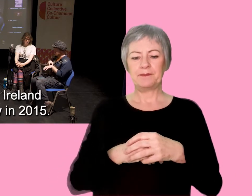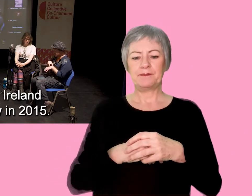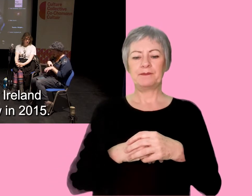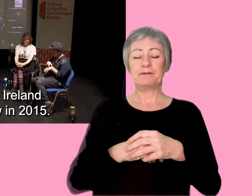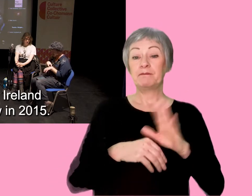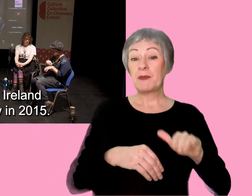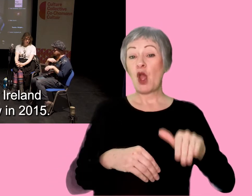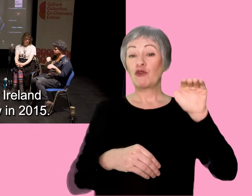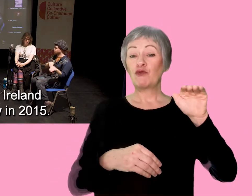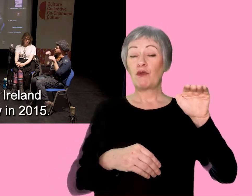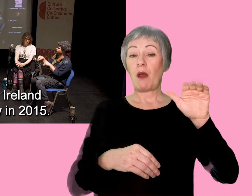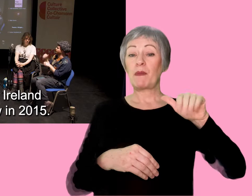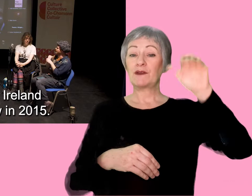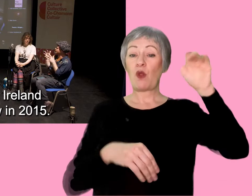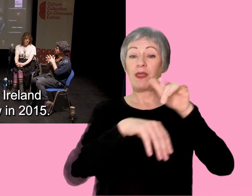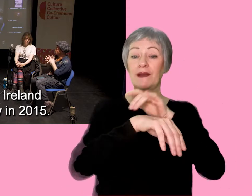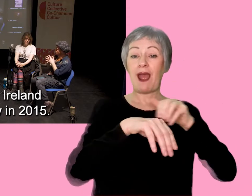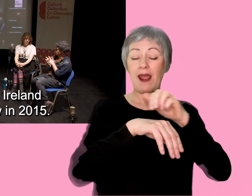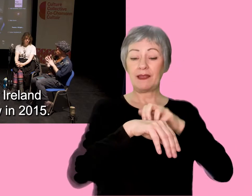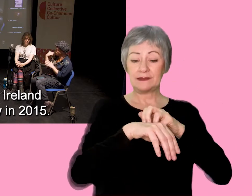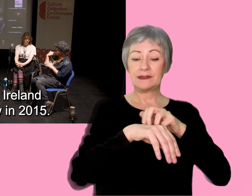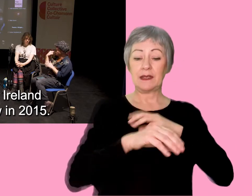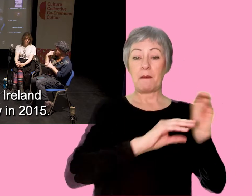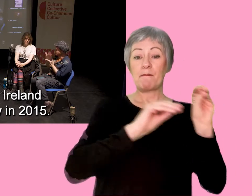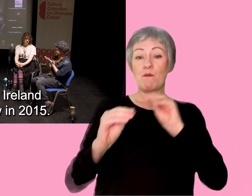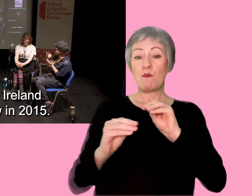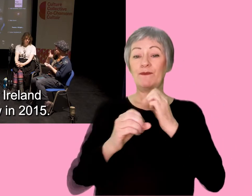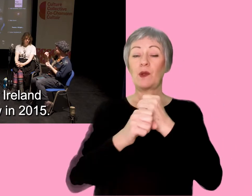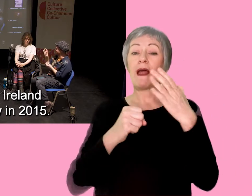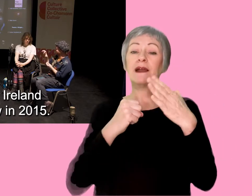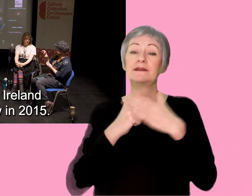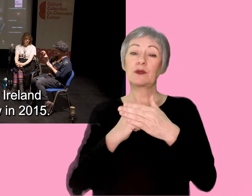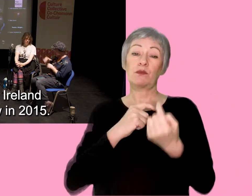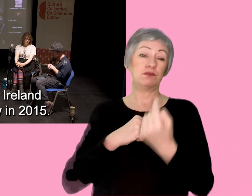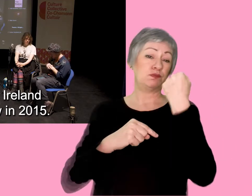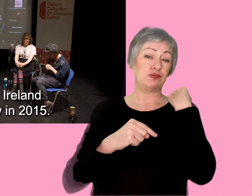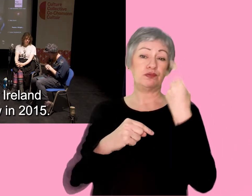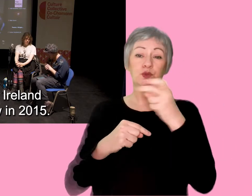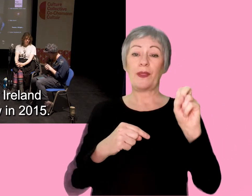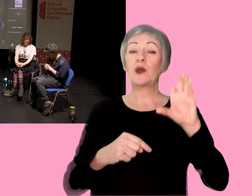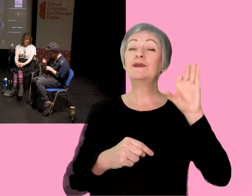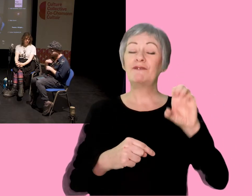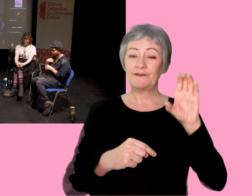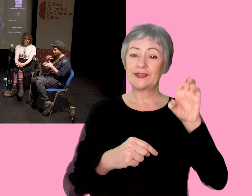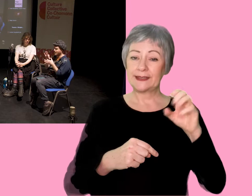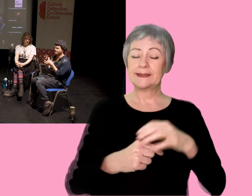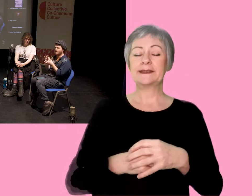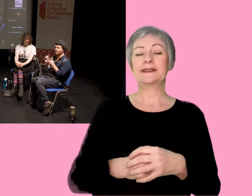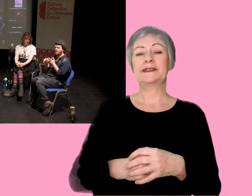I grew up in Northern Ireland and moved to Glasgow in 2015.